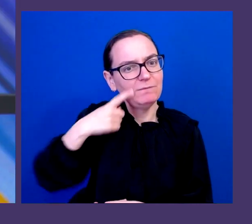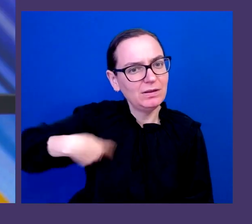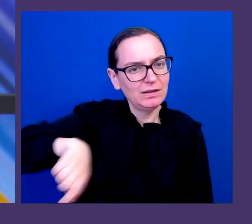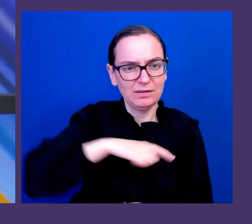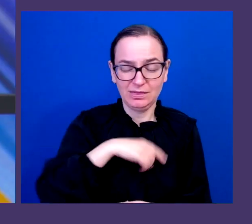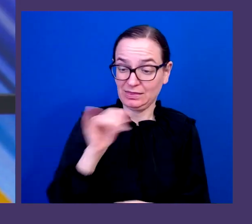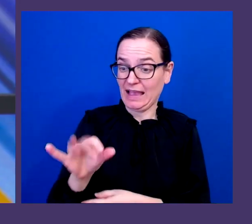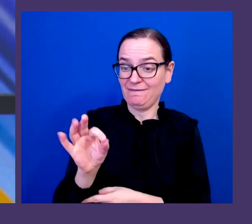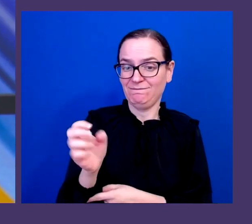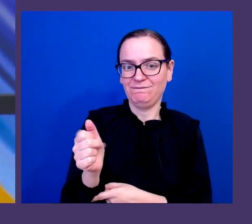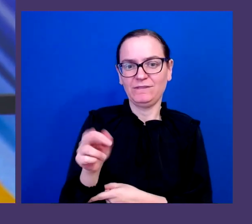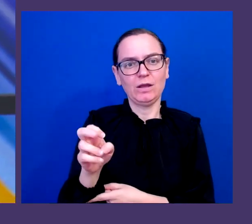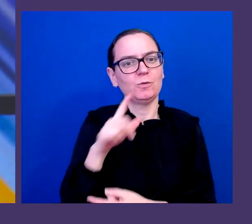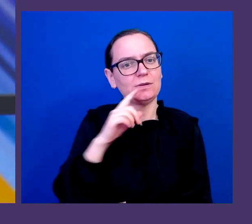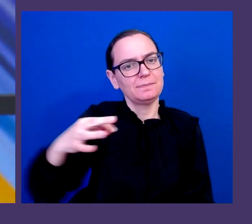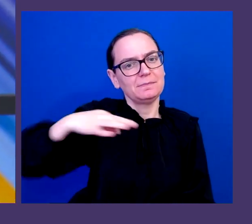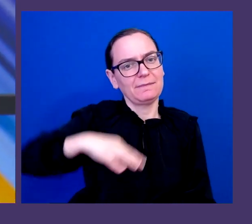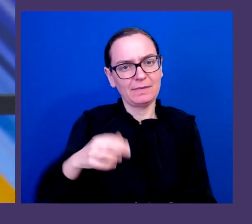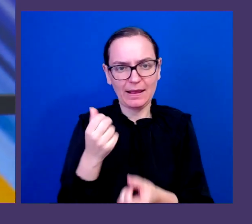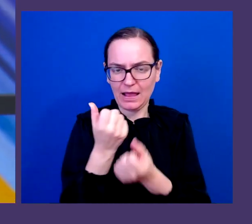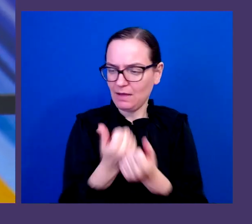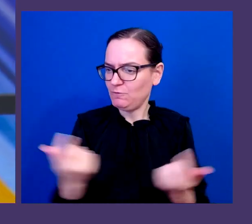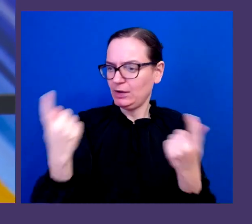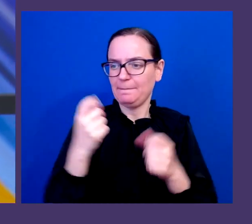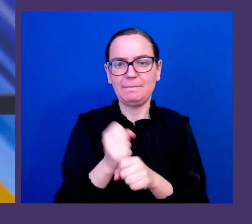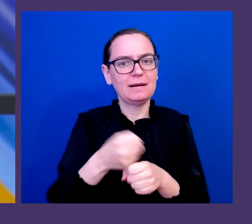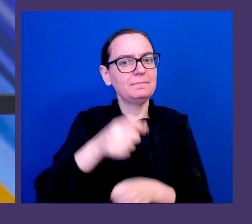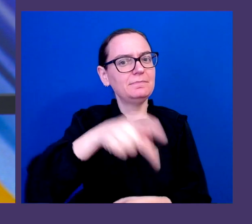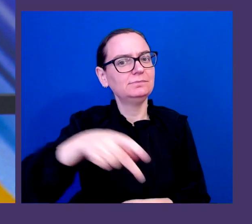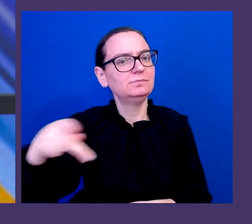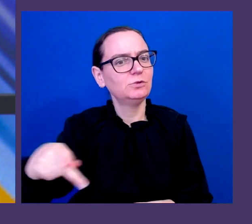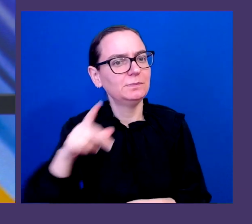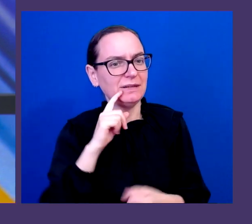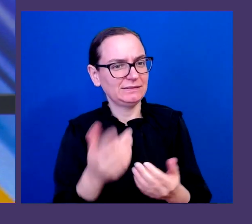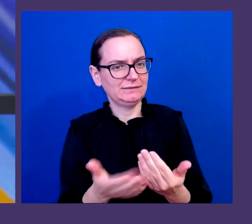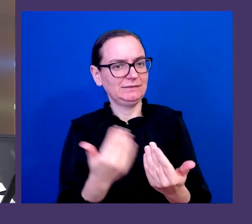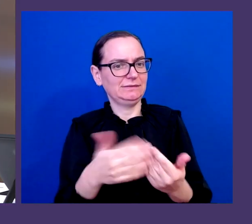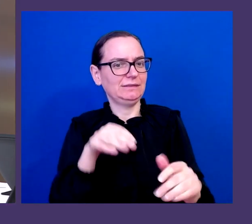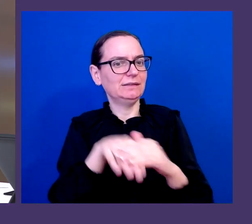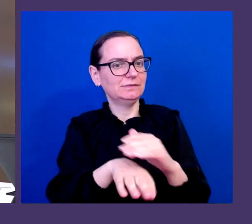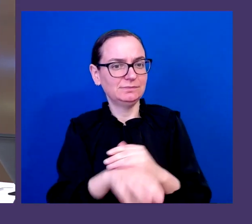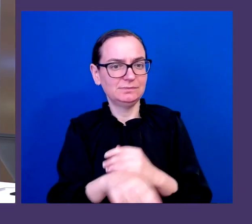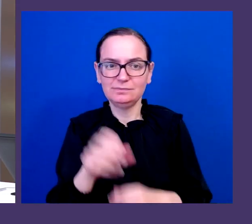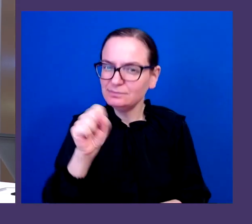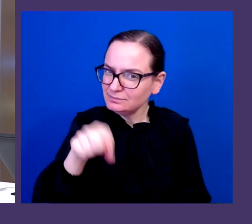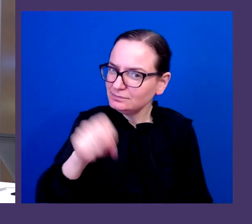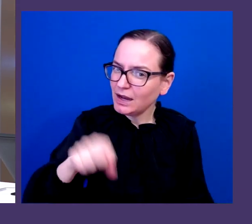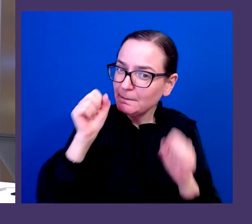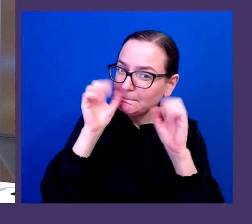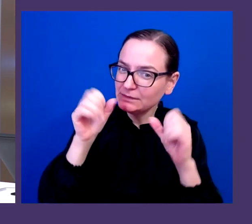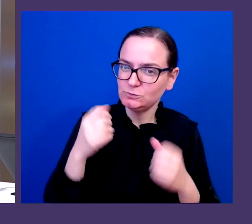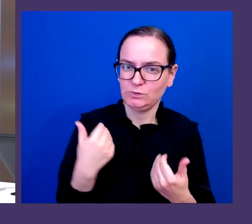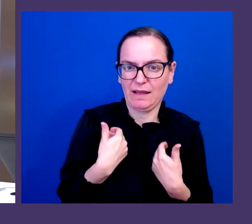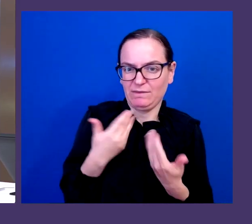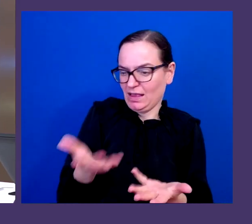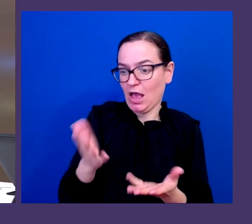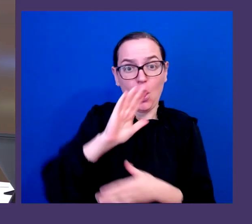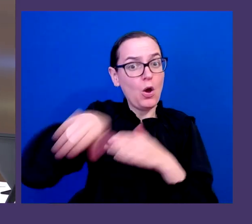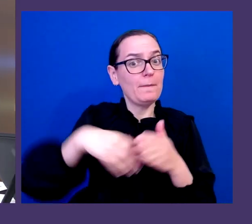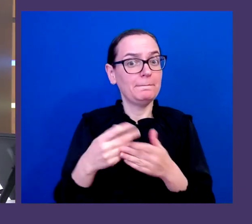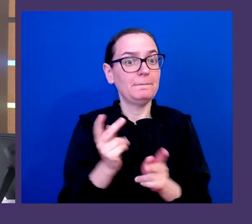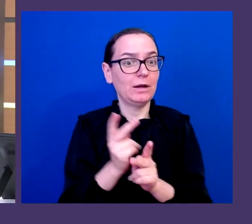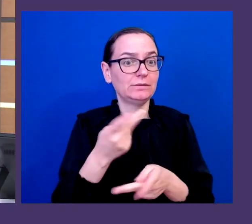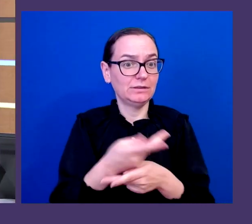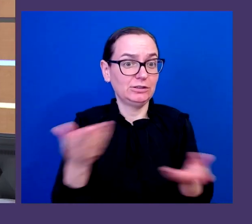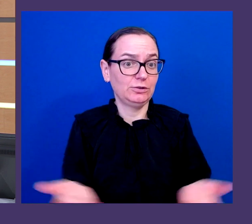Yeah, it's amazing, the accessibility features that we have in all of our products at Yeah. Microsoft. So thanks for letting me show you this. It's been so exciting.